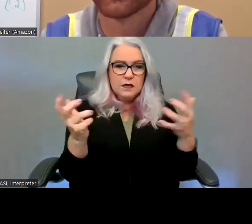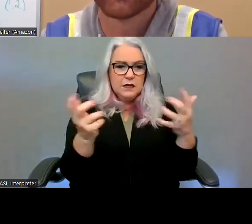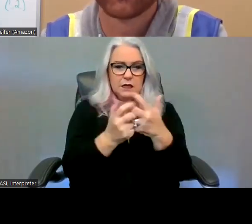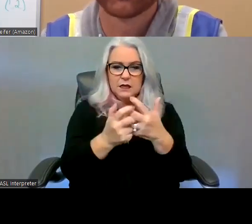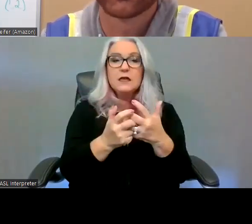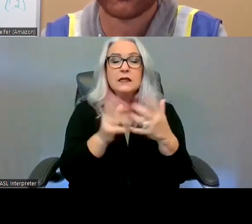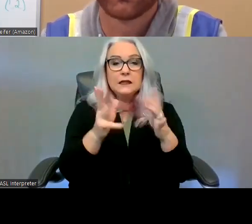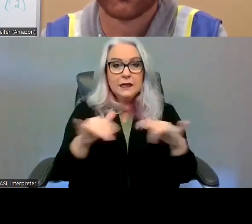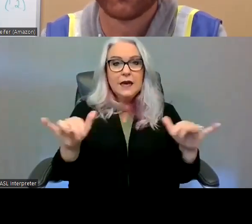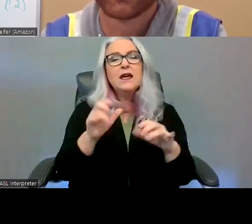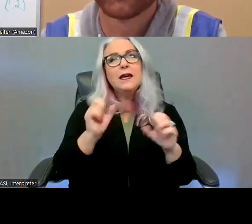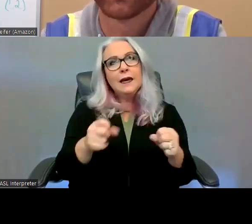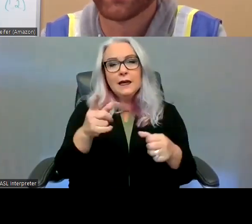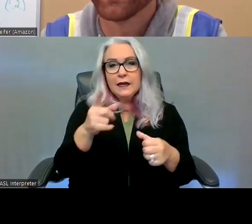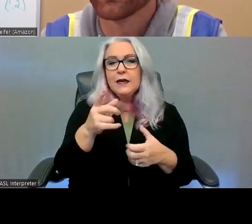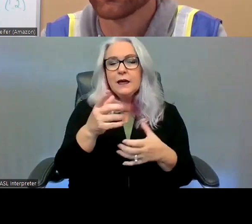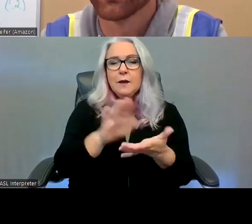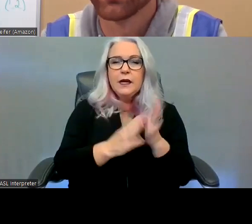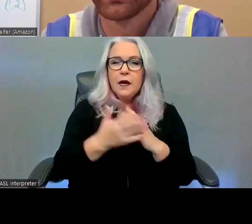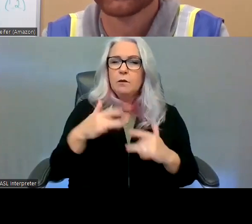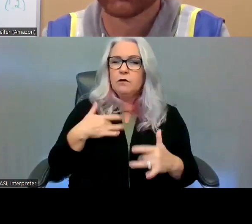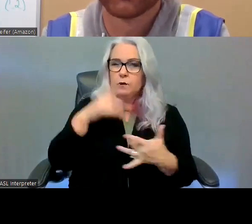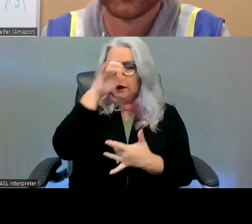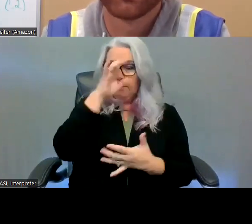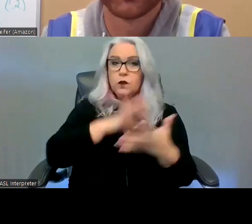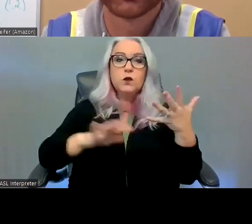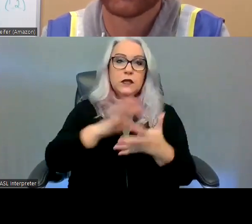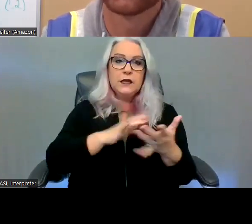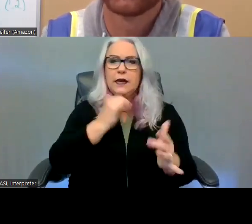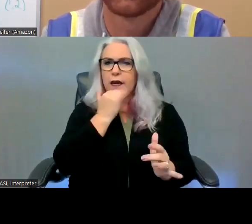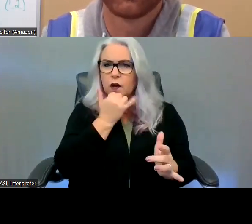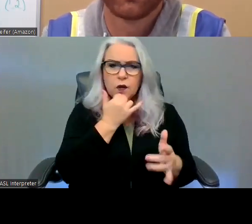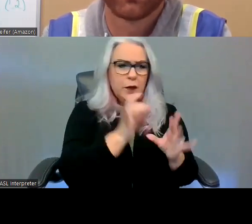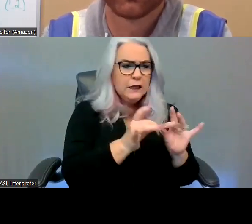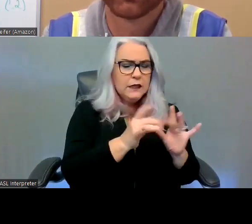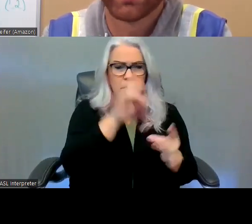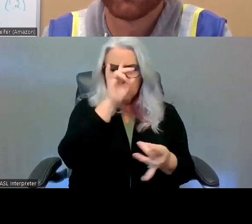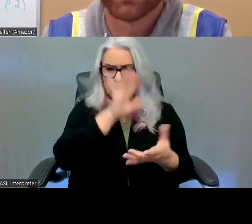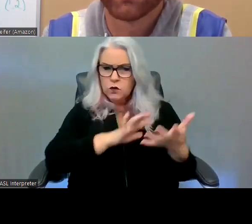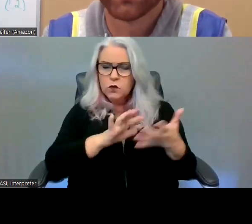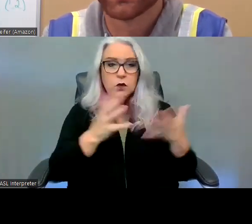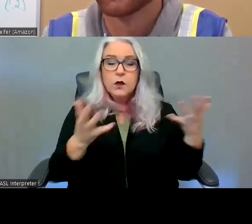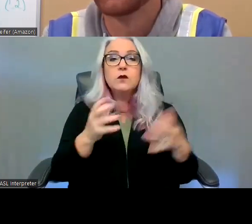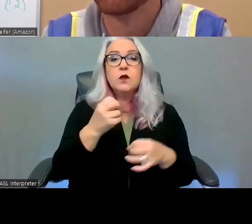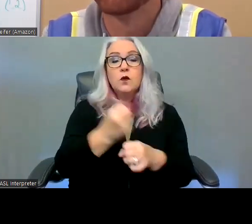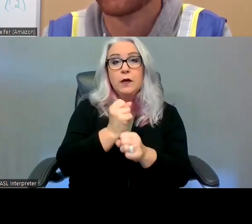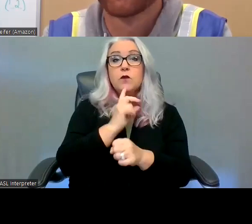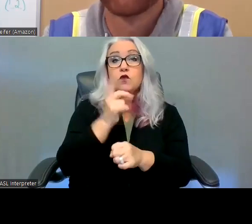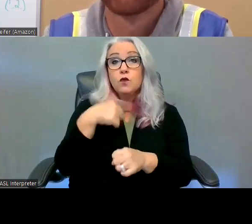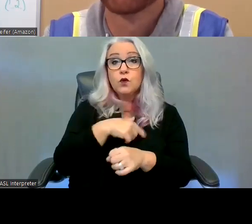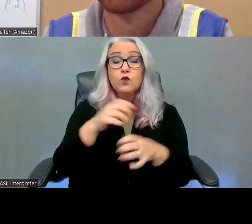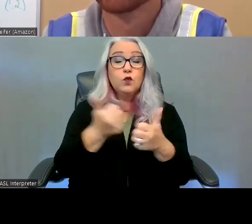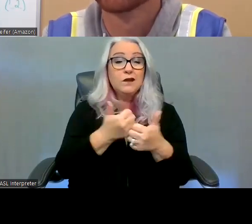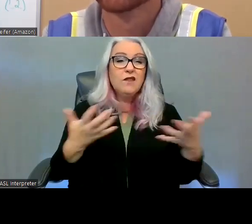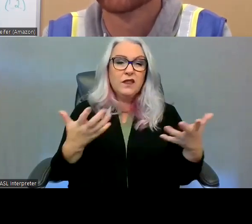Sometimes it can get confusing and give you an error message. So just want to be sure that we are doing everything that we can.